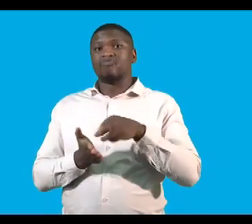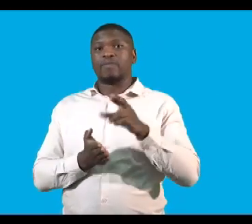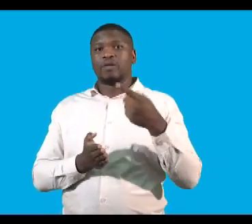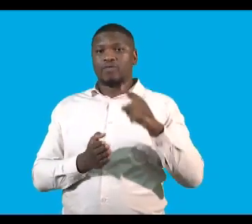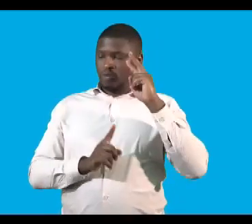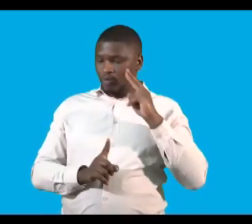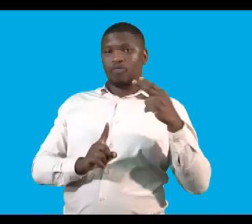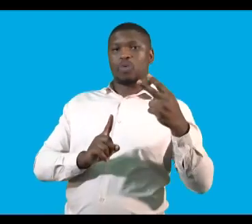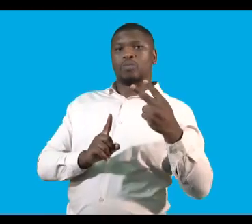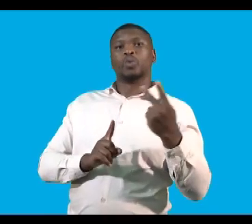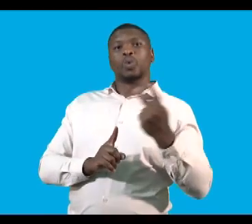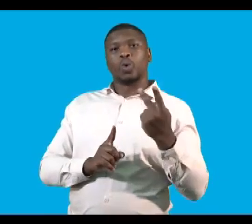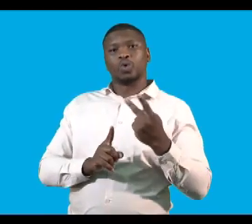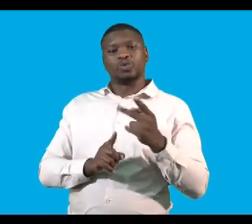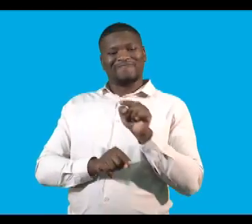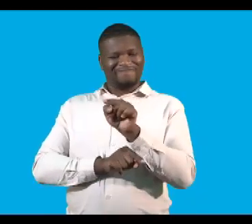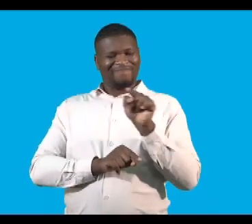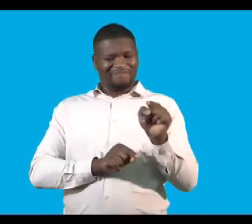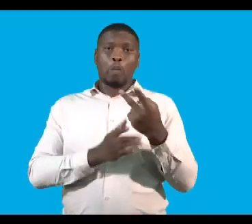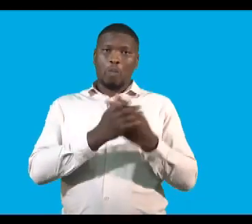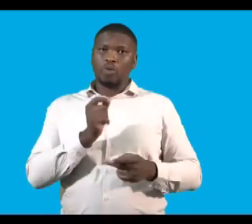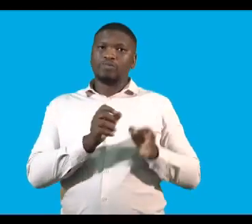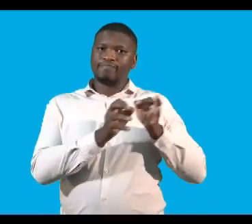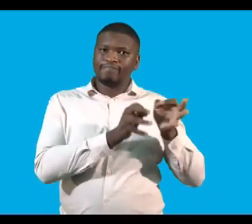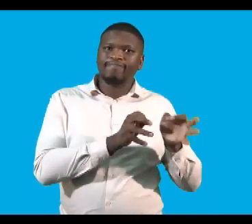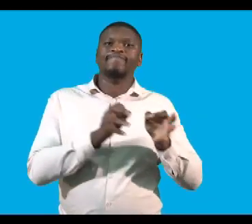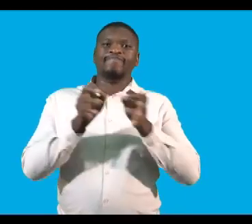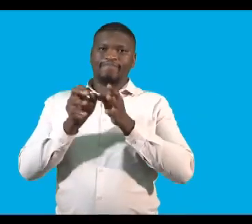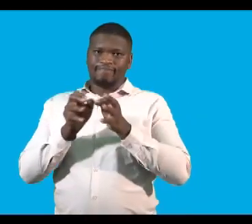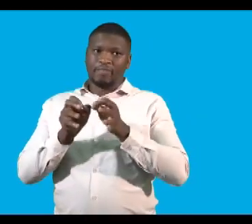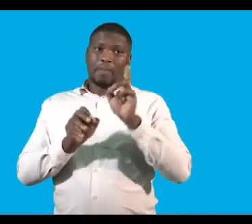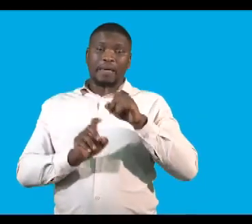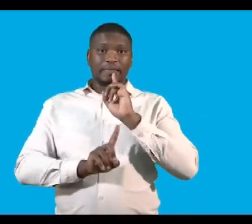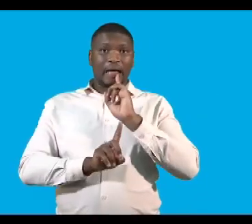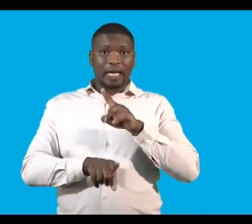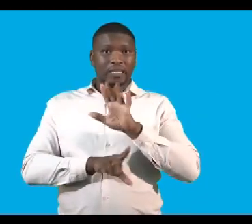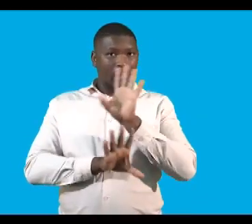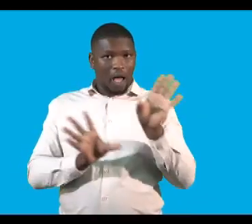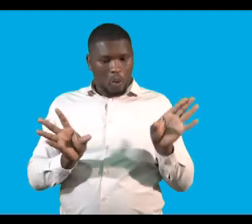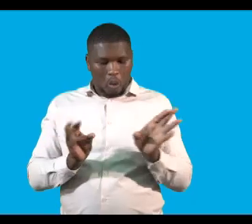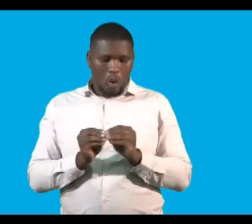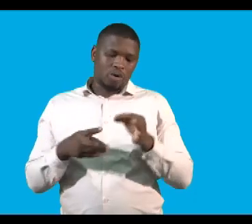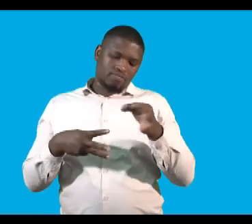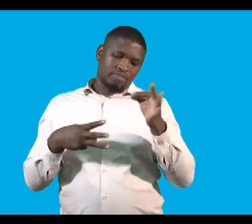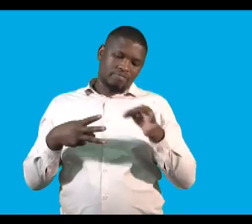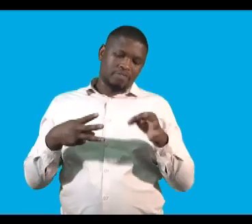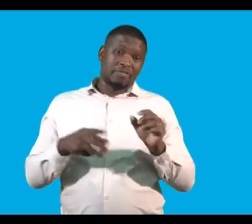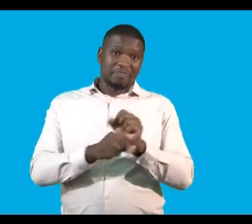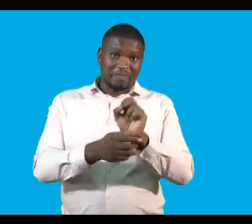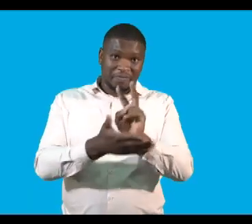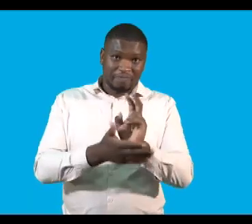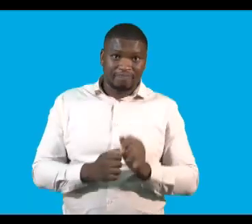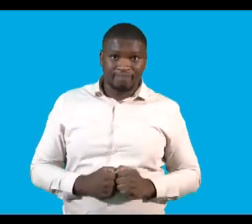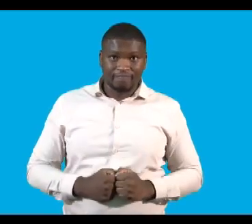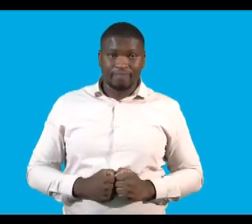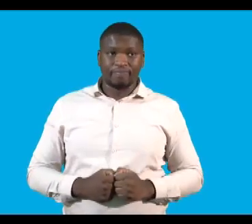the viewpoints and depiction of both of these characters. Make sure you answer all parts of the question, grade